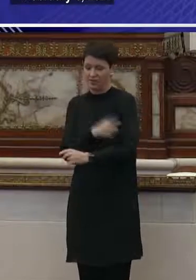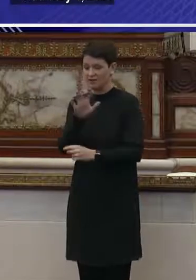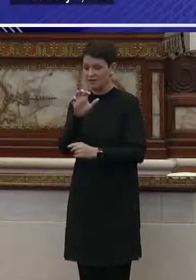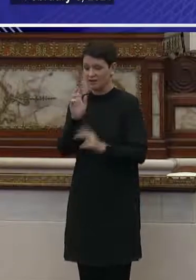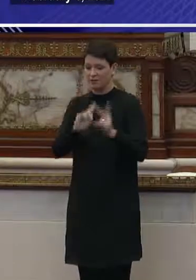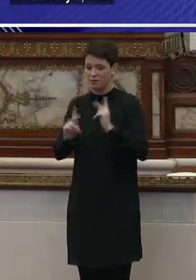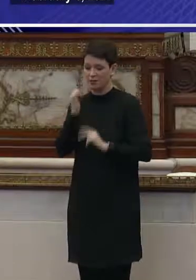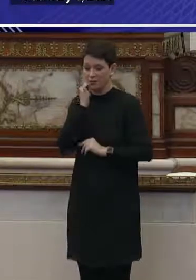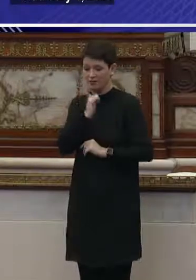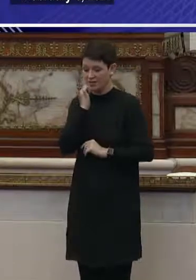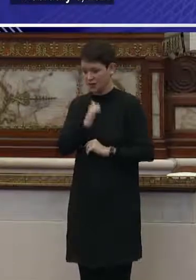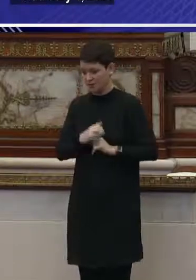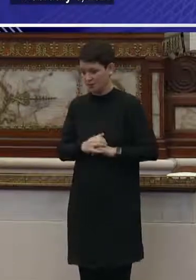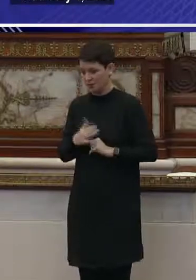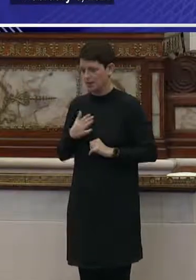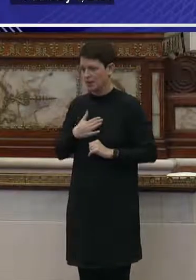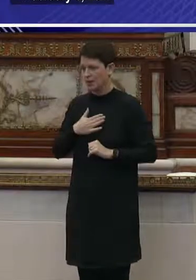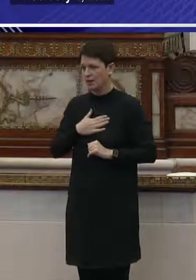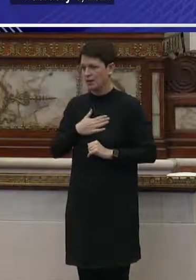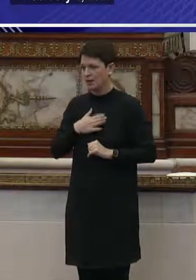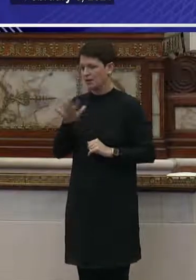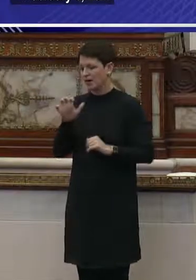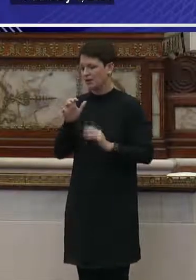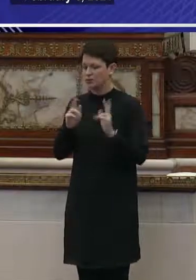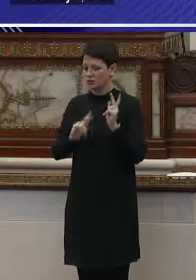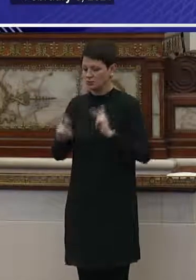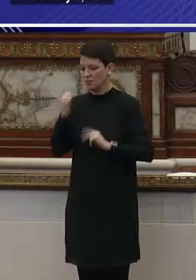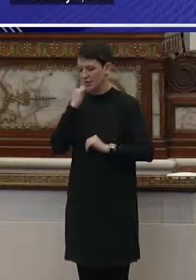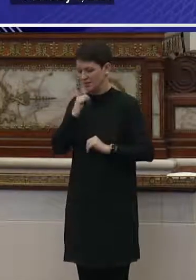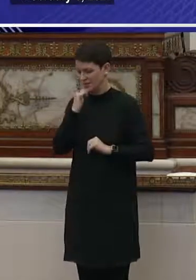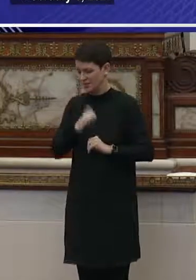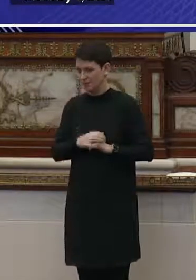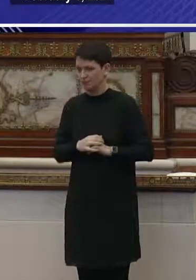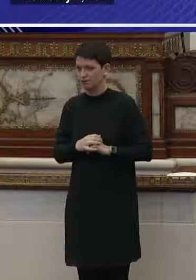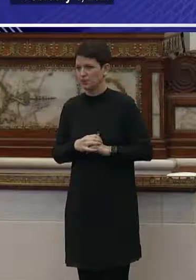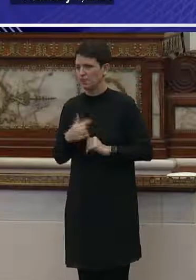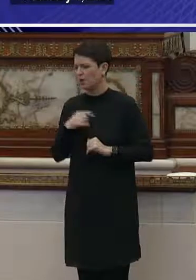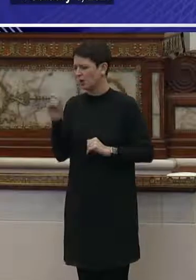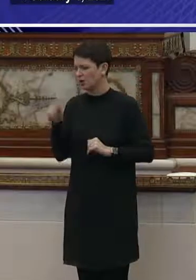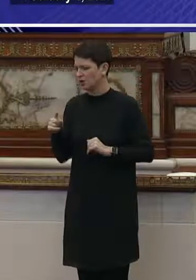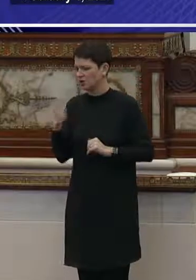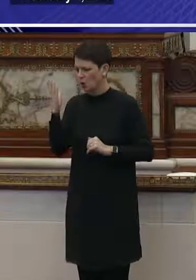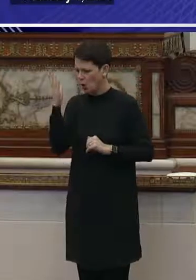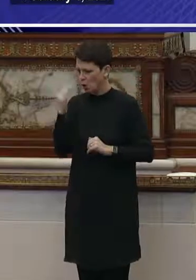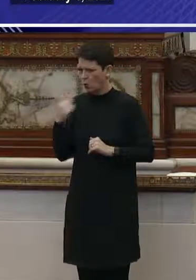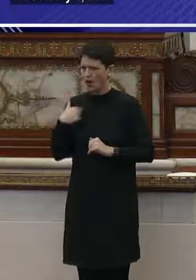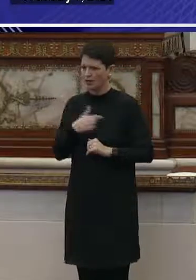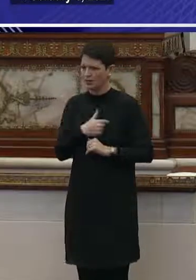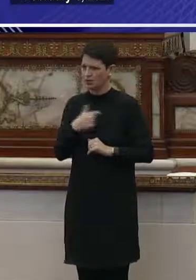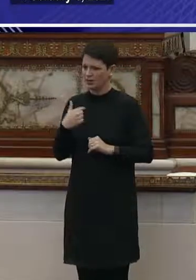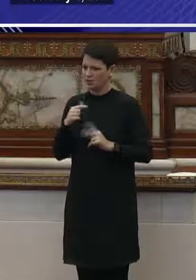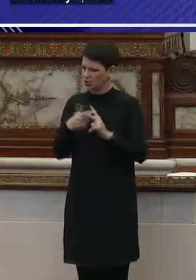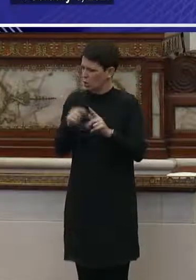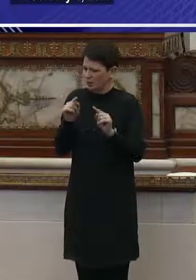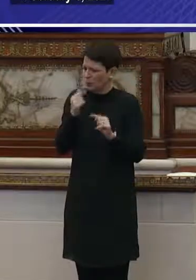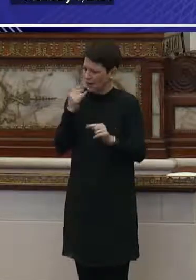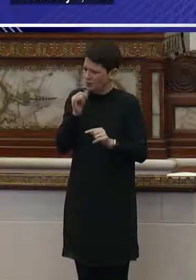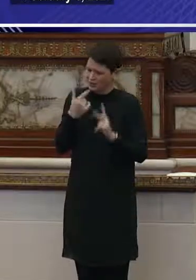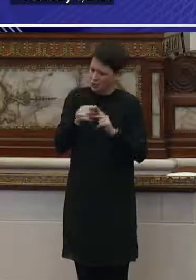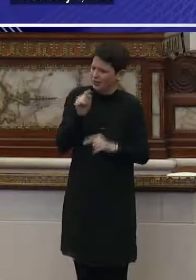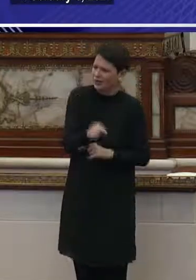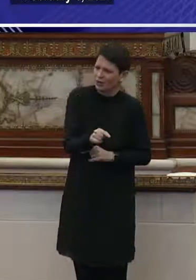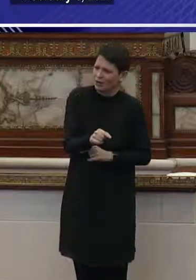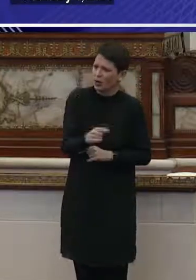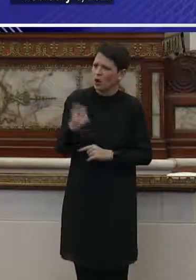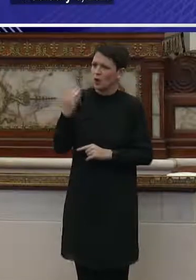people today. So 500 people per day. My question is, why didn't we start here? And why did